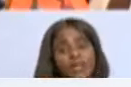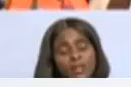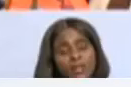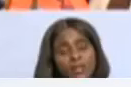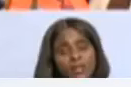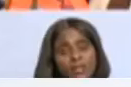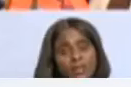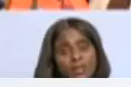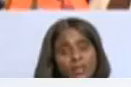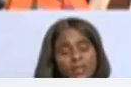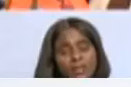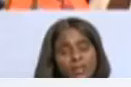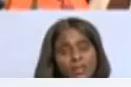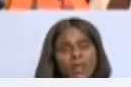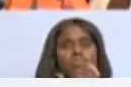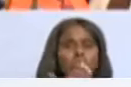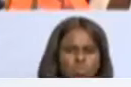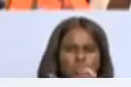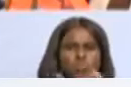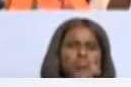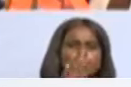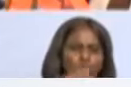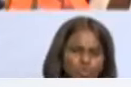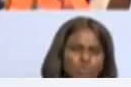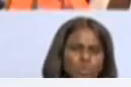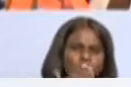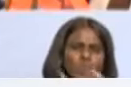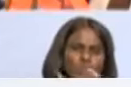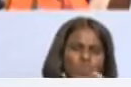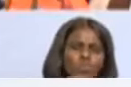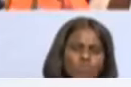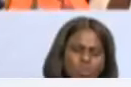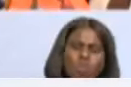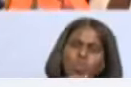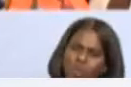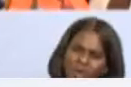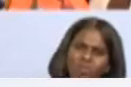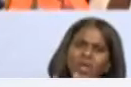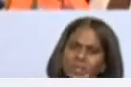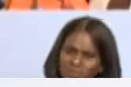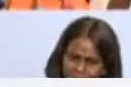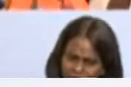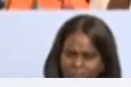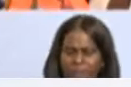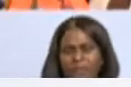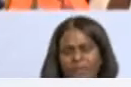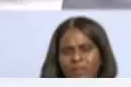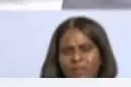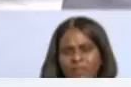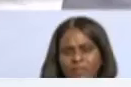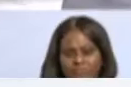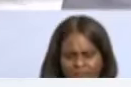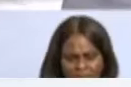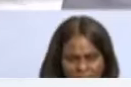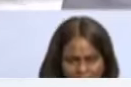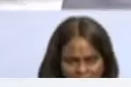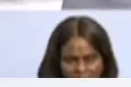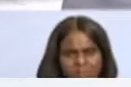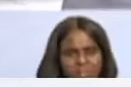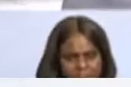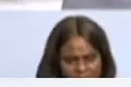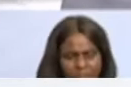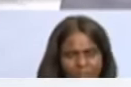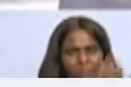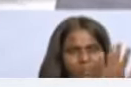different parties are doing a good job. They're working together to help revive Mafken. Mafken